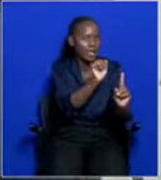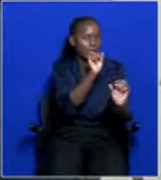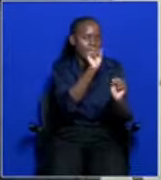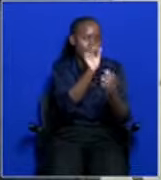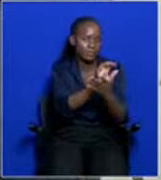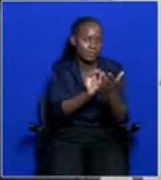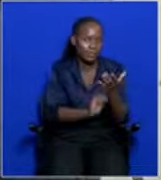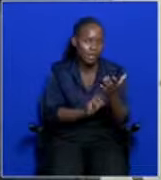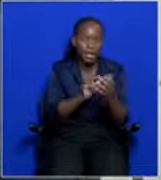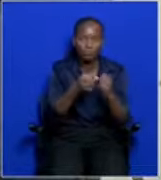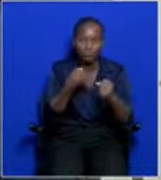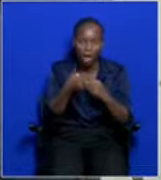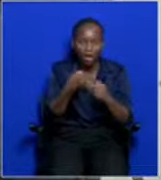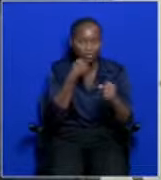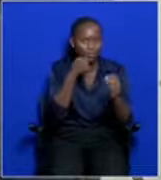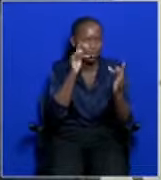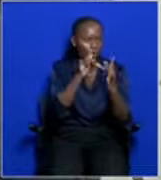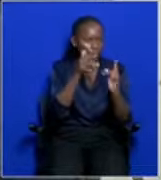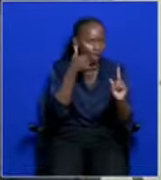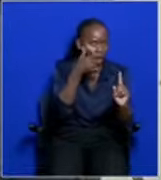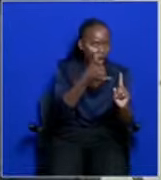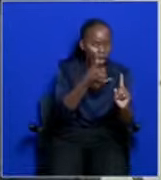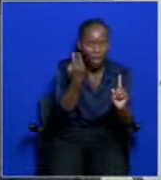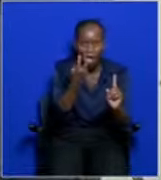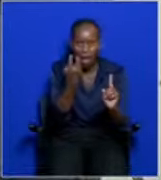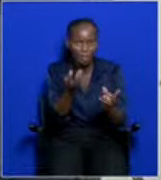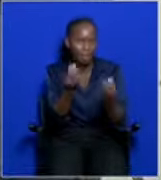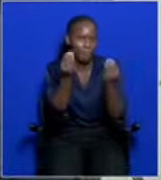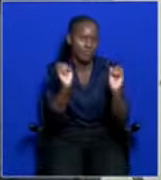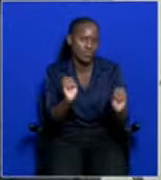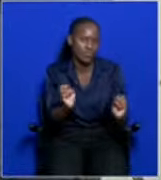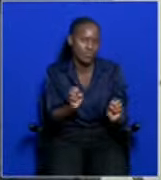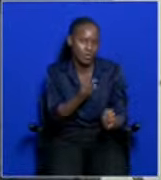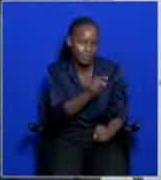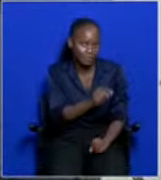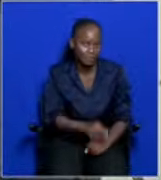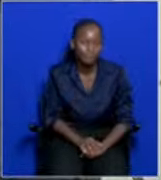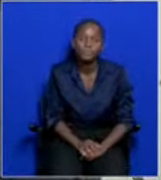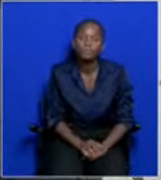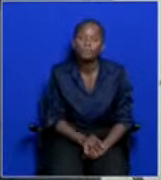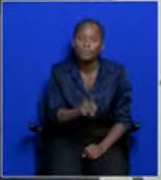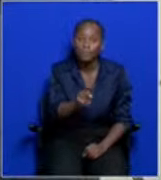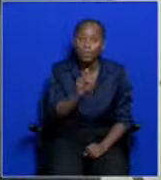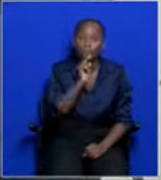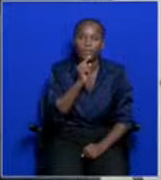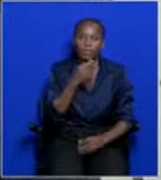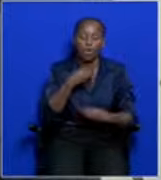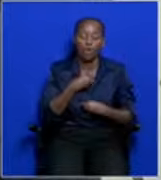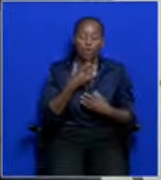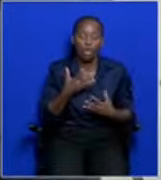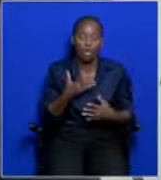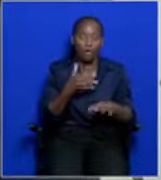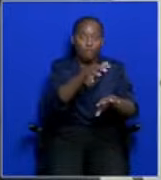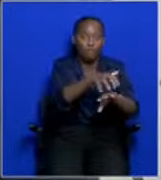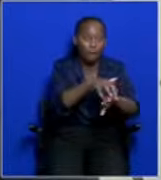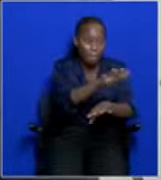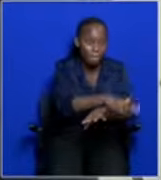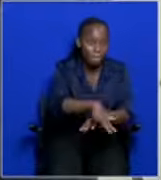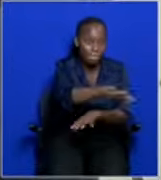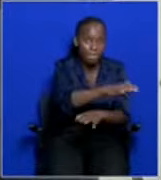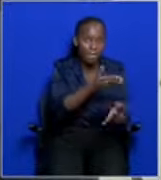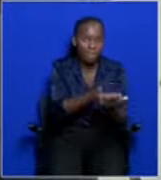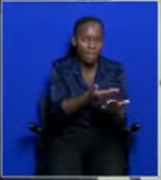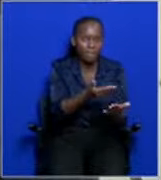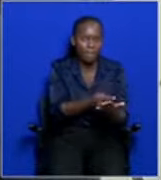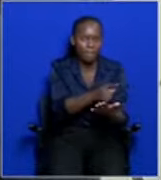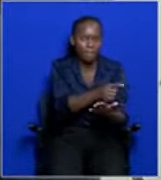trace him. Although the owner of the plot is available, he is reluctant to provide a statement citing that he's scared of